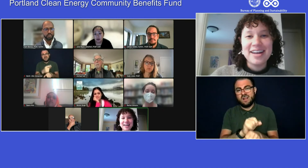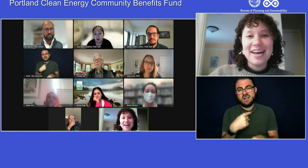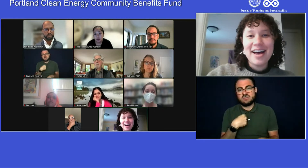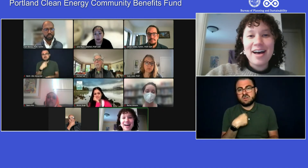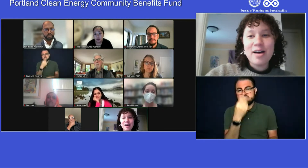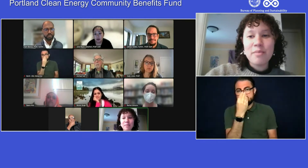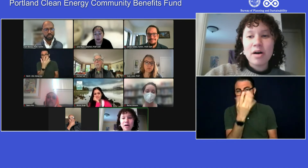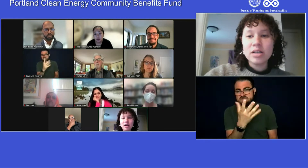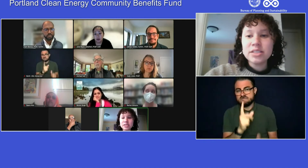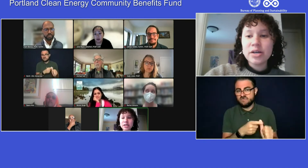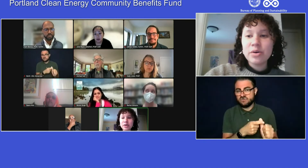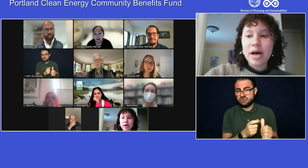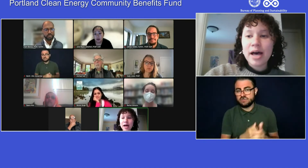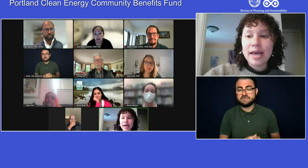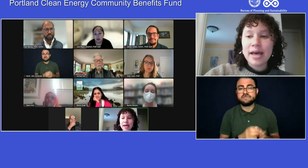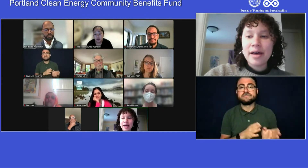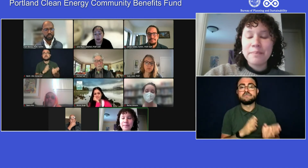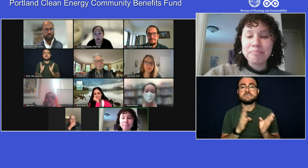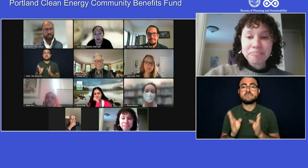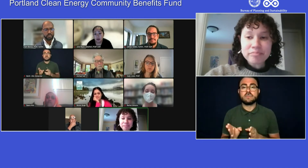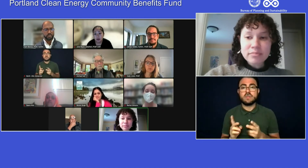start. Also,